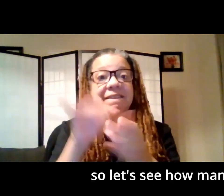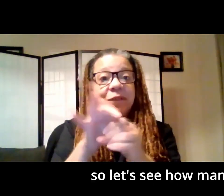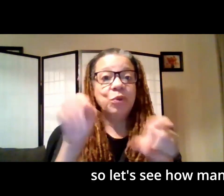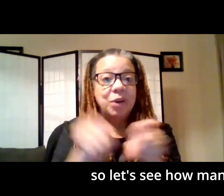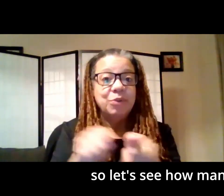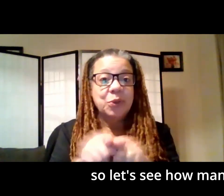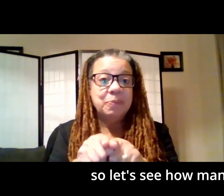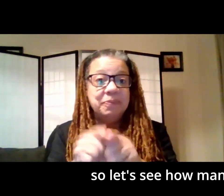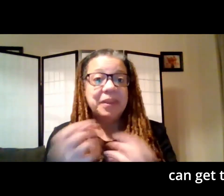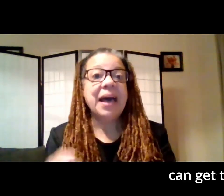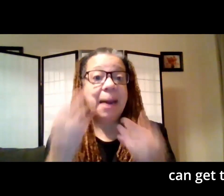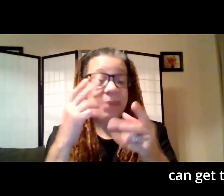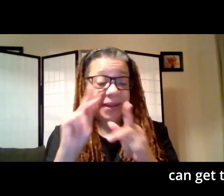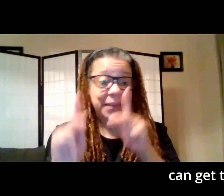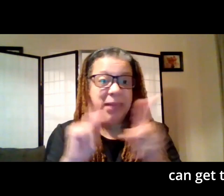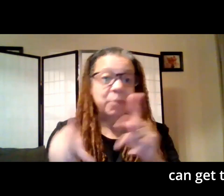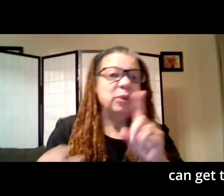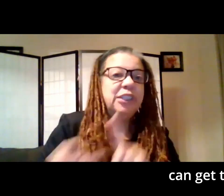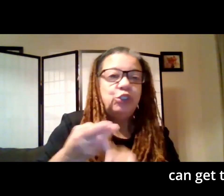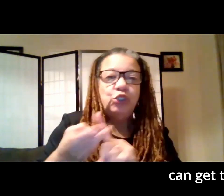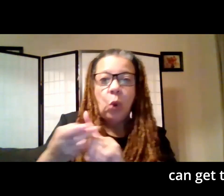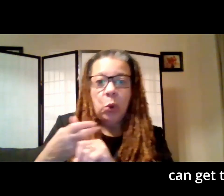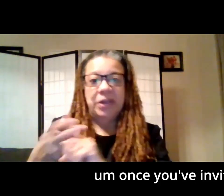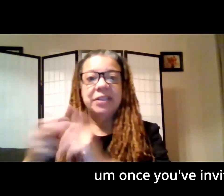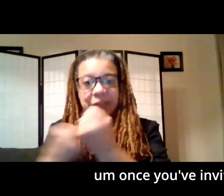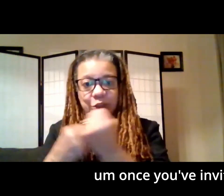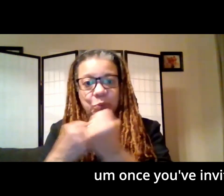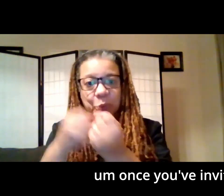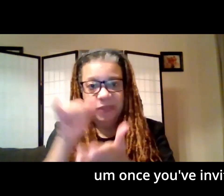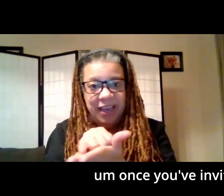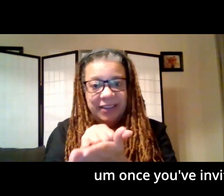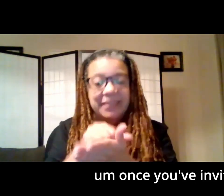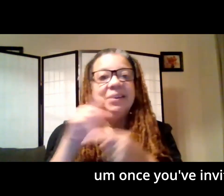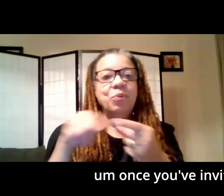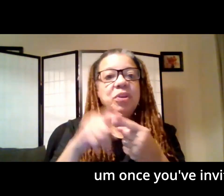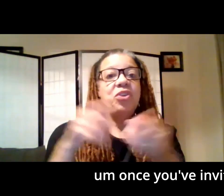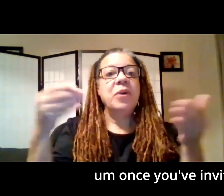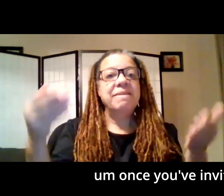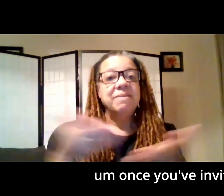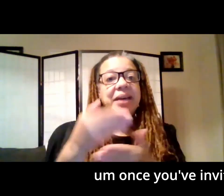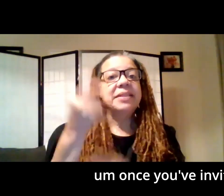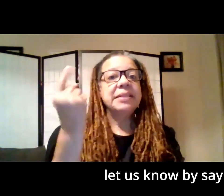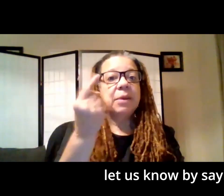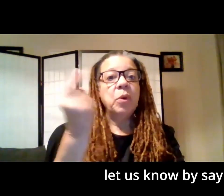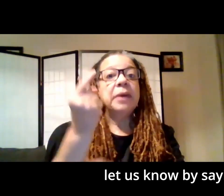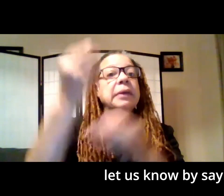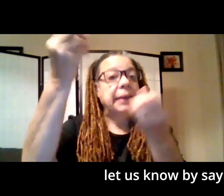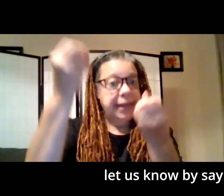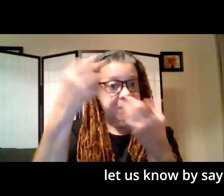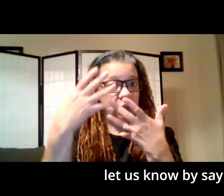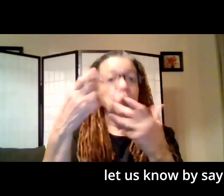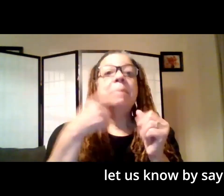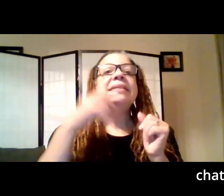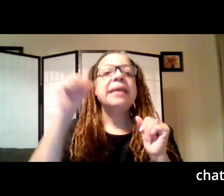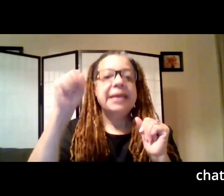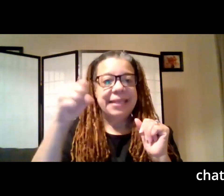many more folks we can get to join us. Once you've invited someone, please let us know by saying, yes, we